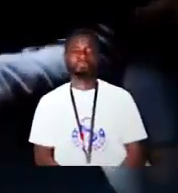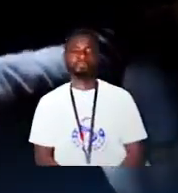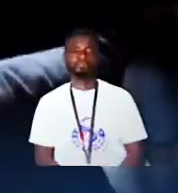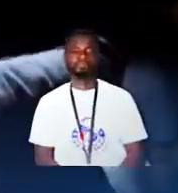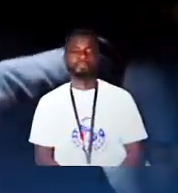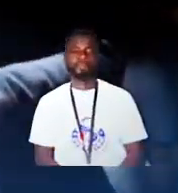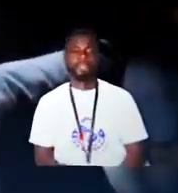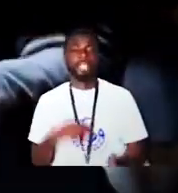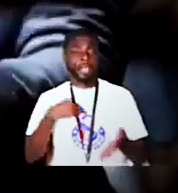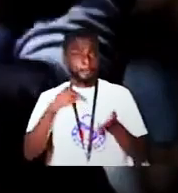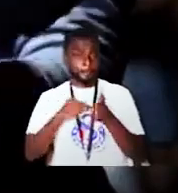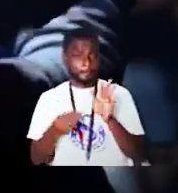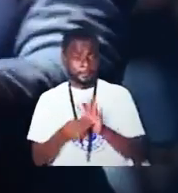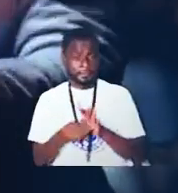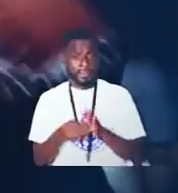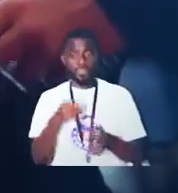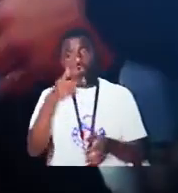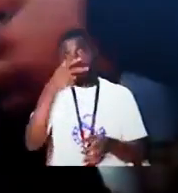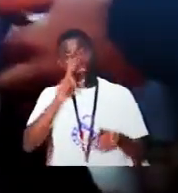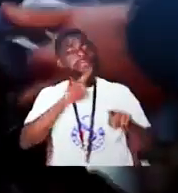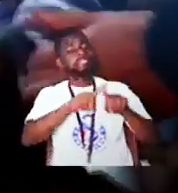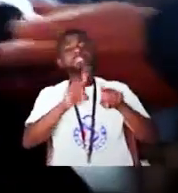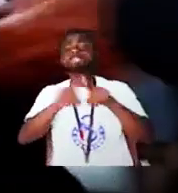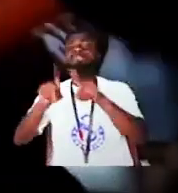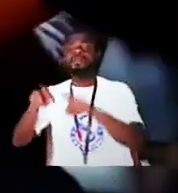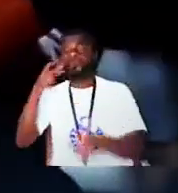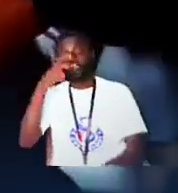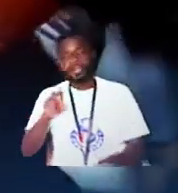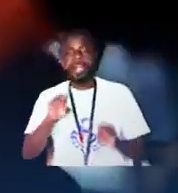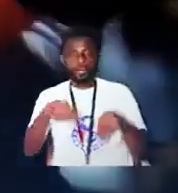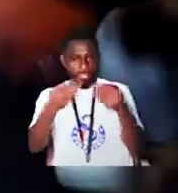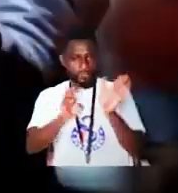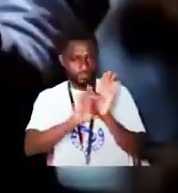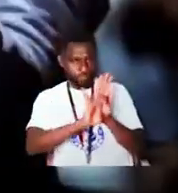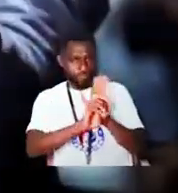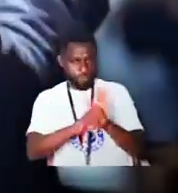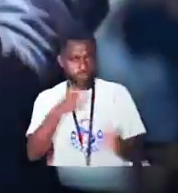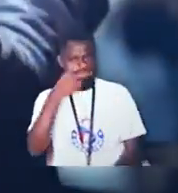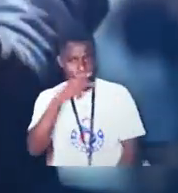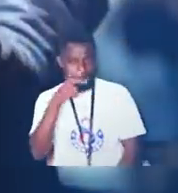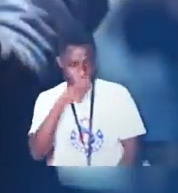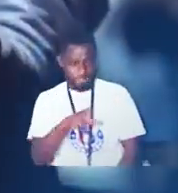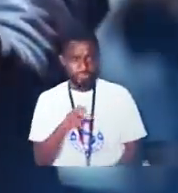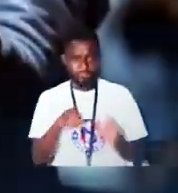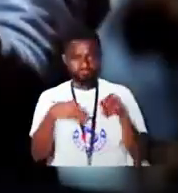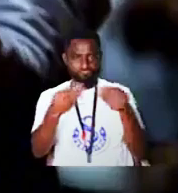I mean corruption of all sorts. Let me give you examples of corruption.